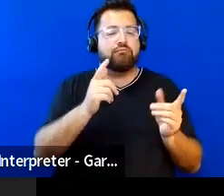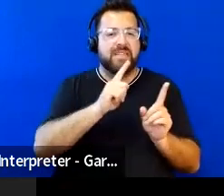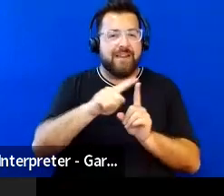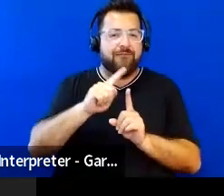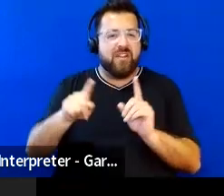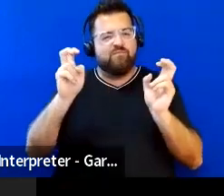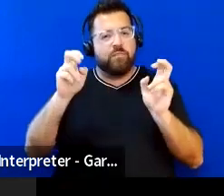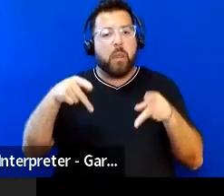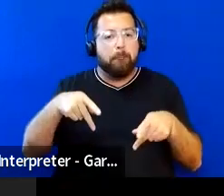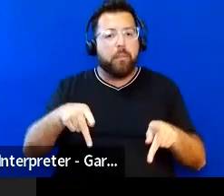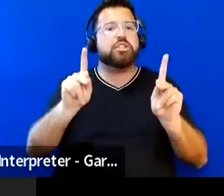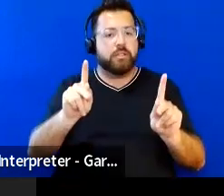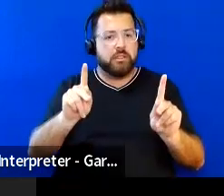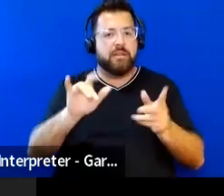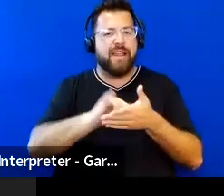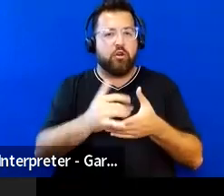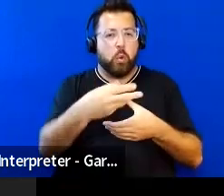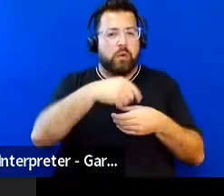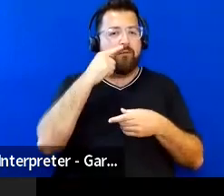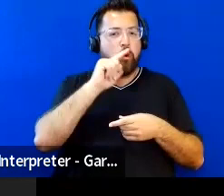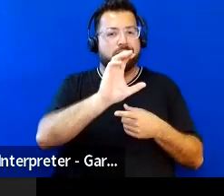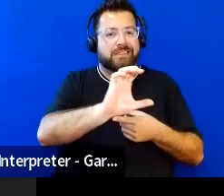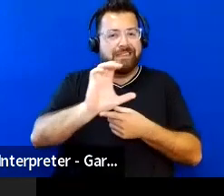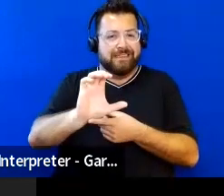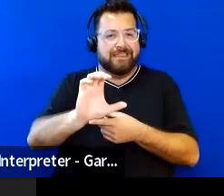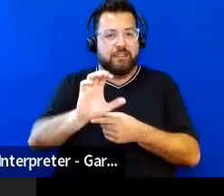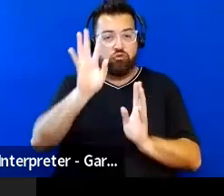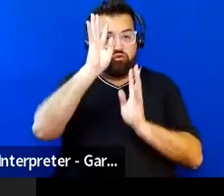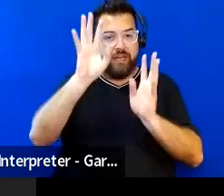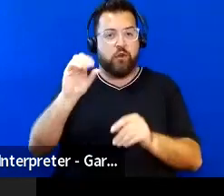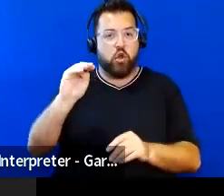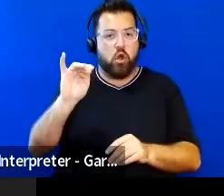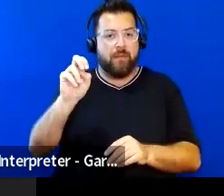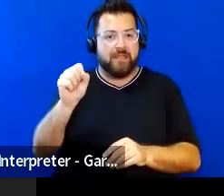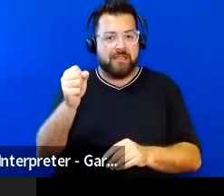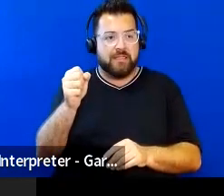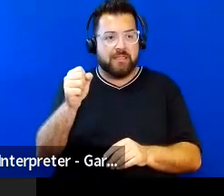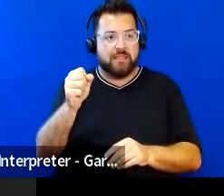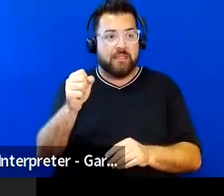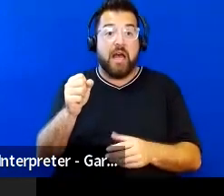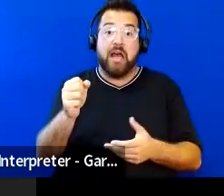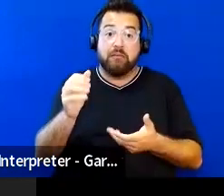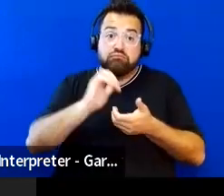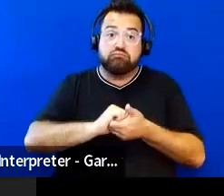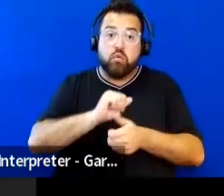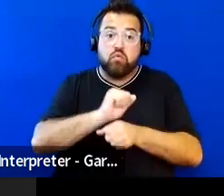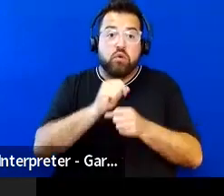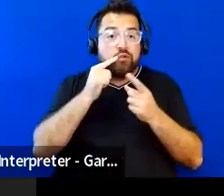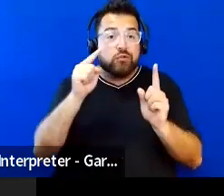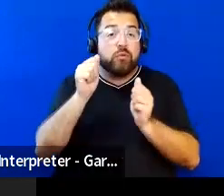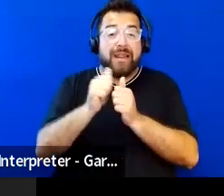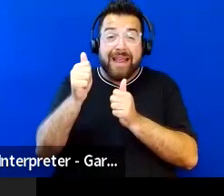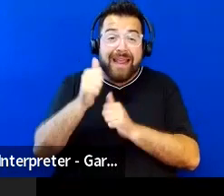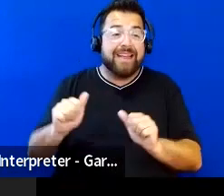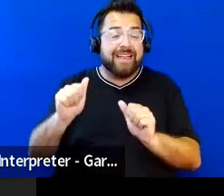permissions that go along with it. And it works within existing copyright law. So you probably have